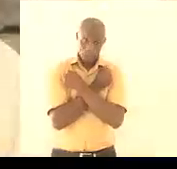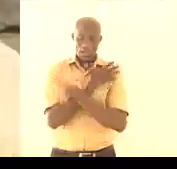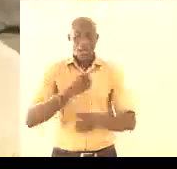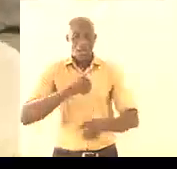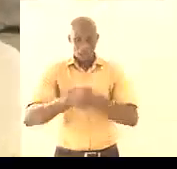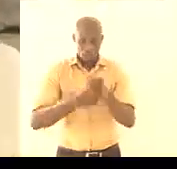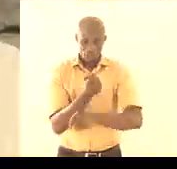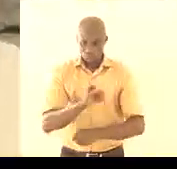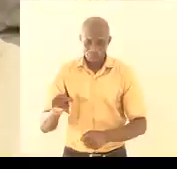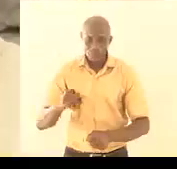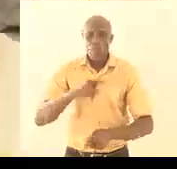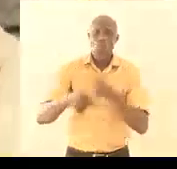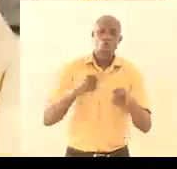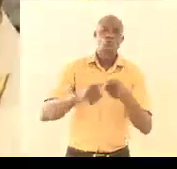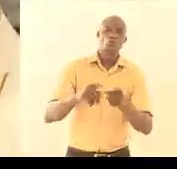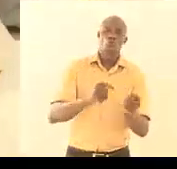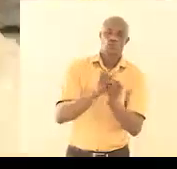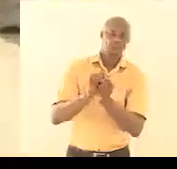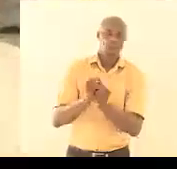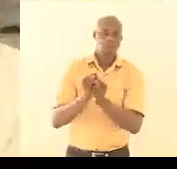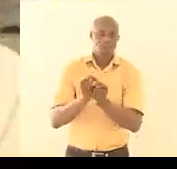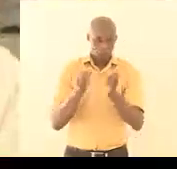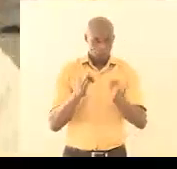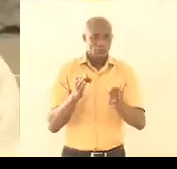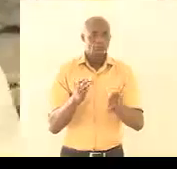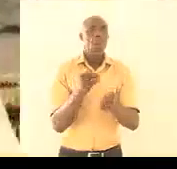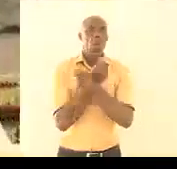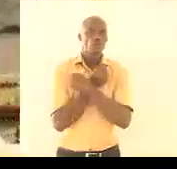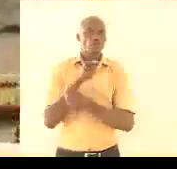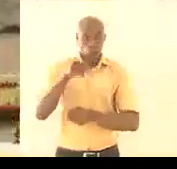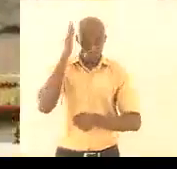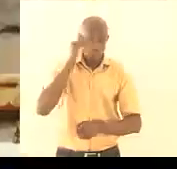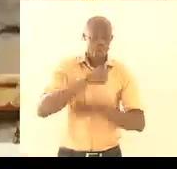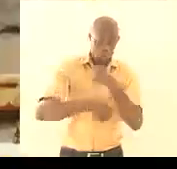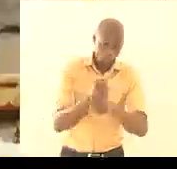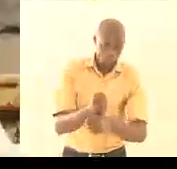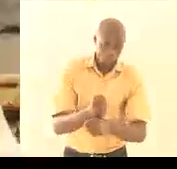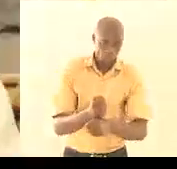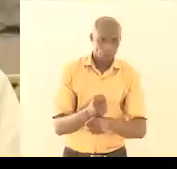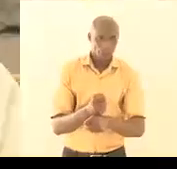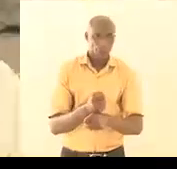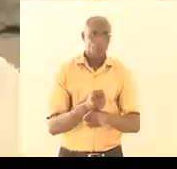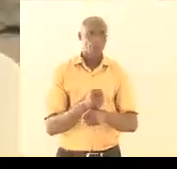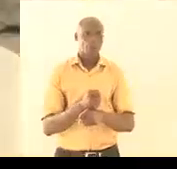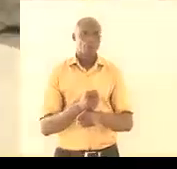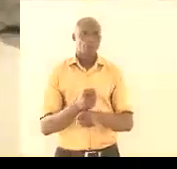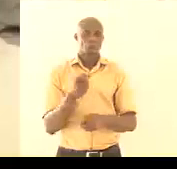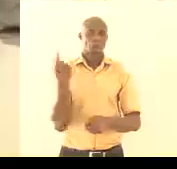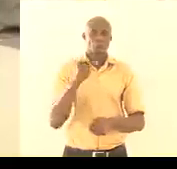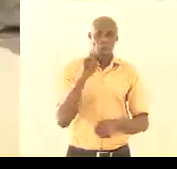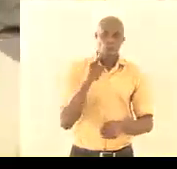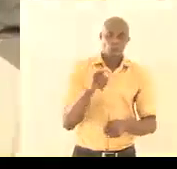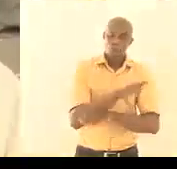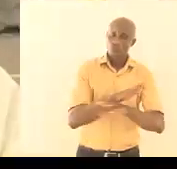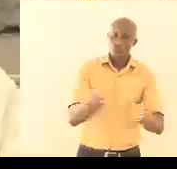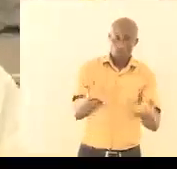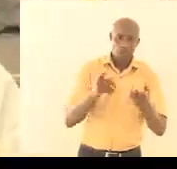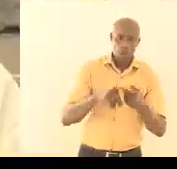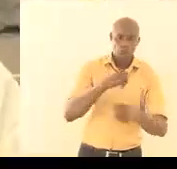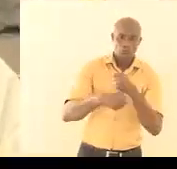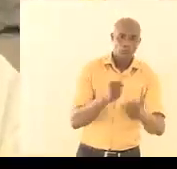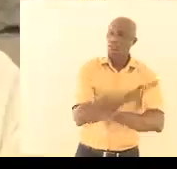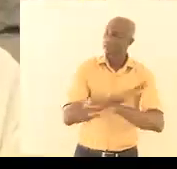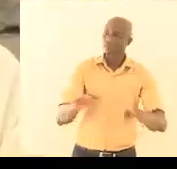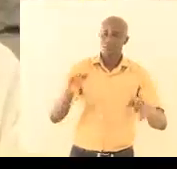and suffering, they go together, isn't it? If you really love, you will suffer. The one who doesn't want to suffer has no capacity to love.